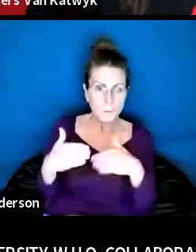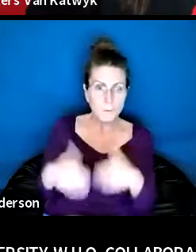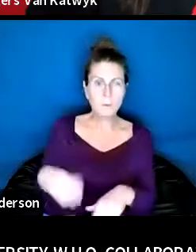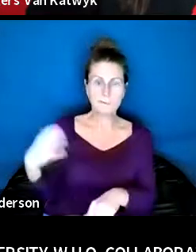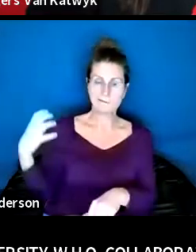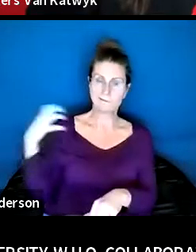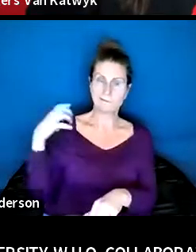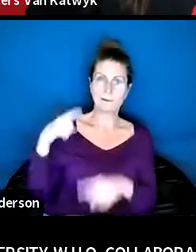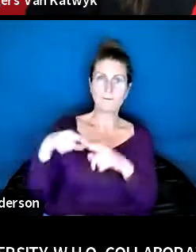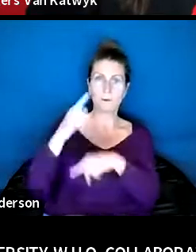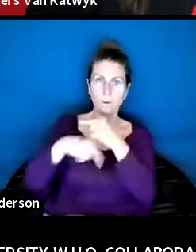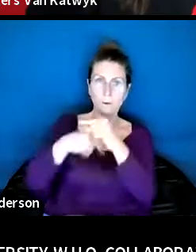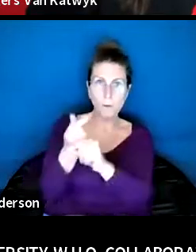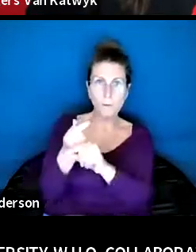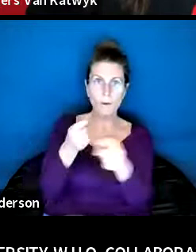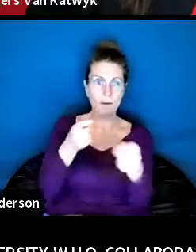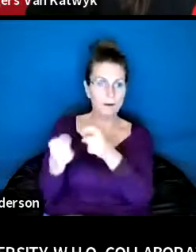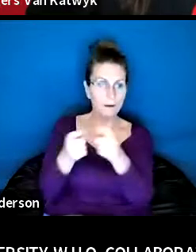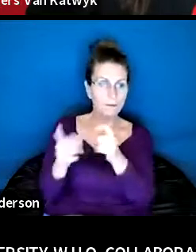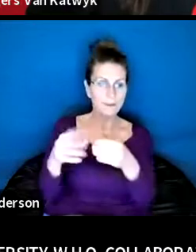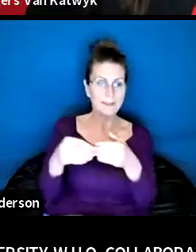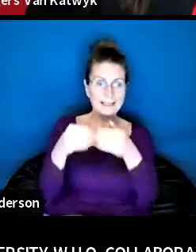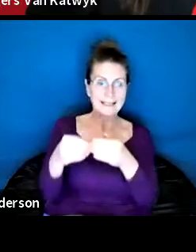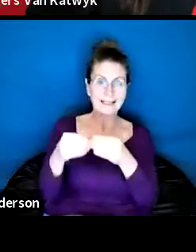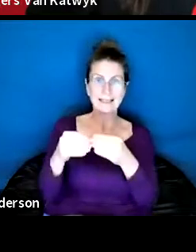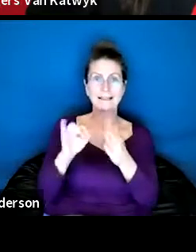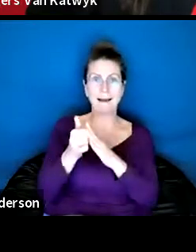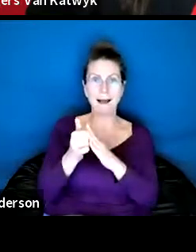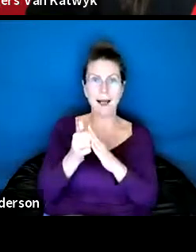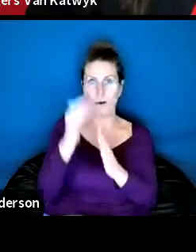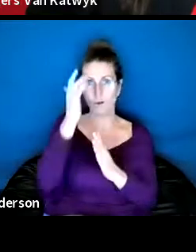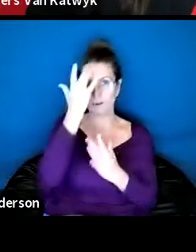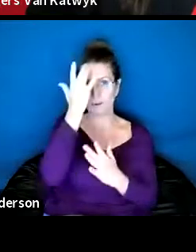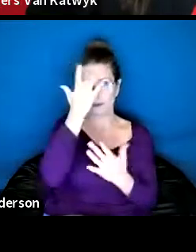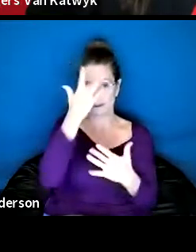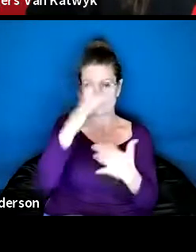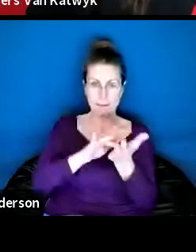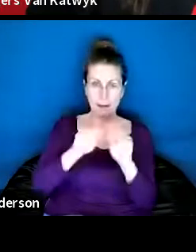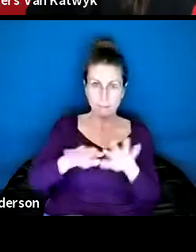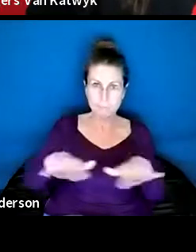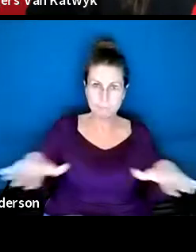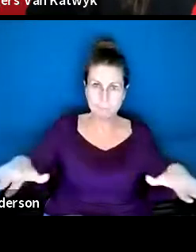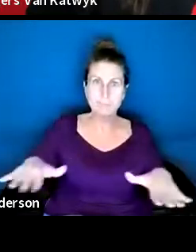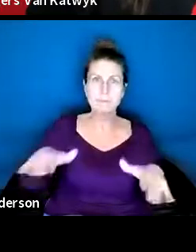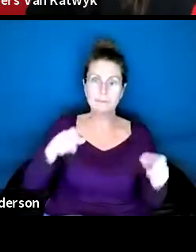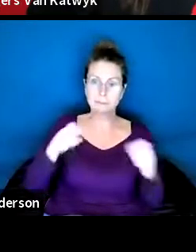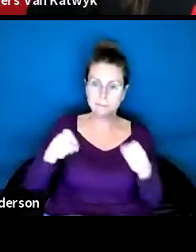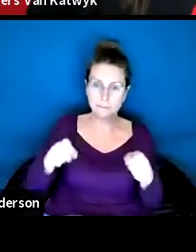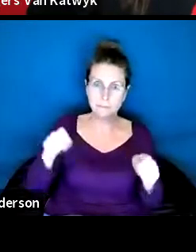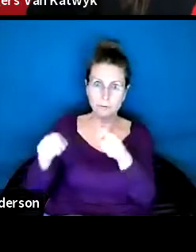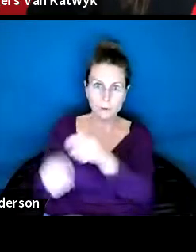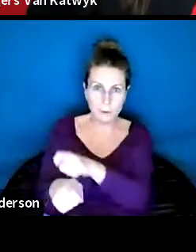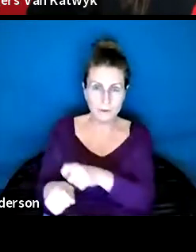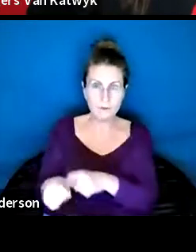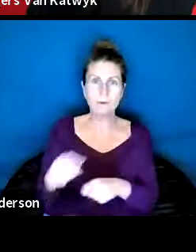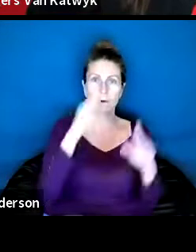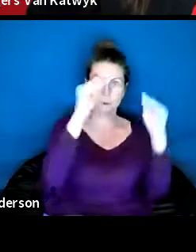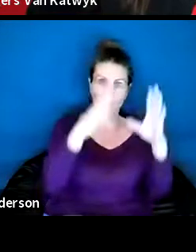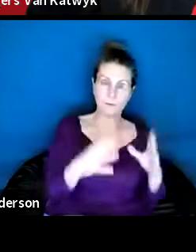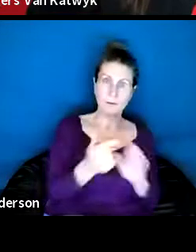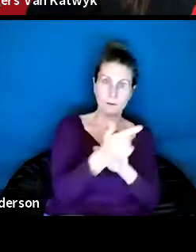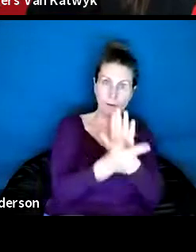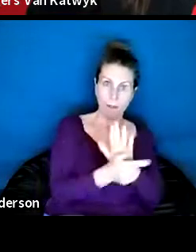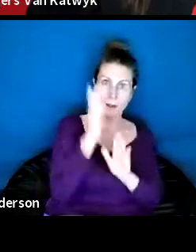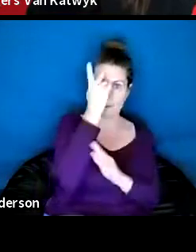Global Governance and Legal Epidemiology and a Professor of Global Health, Law, and Political Science at York